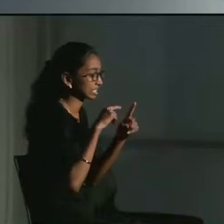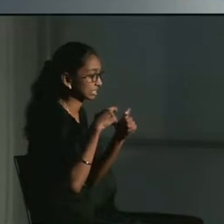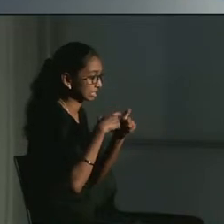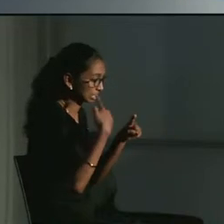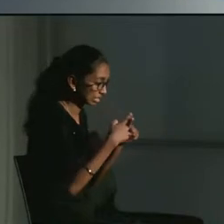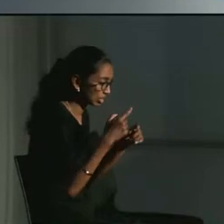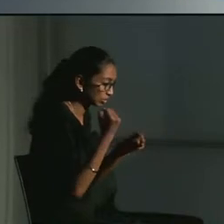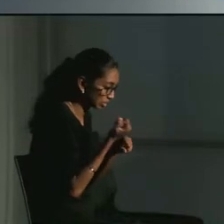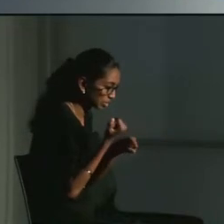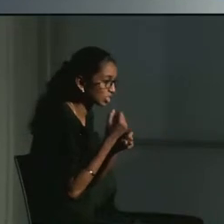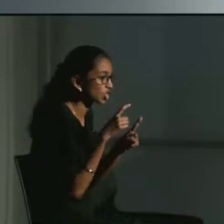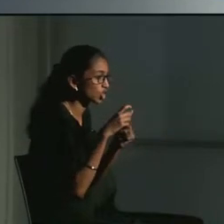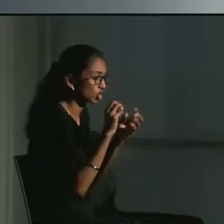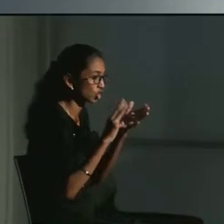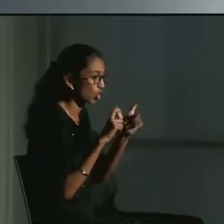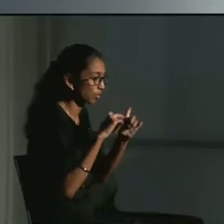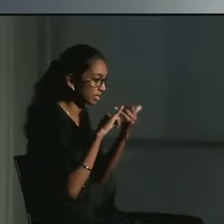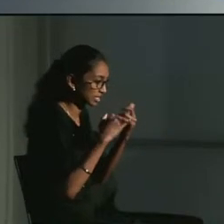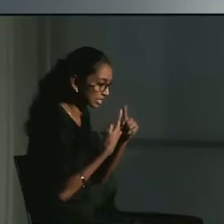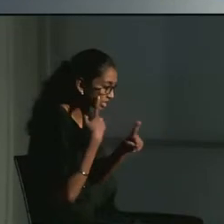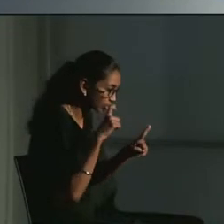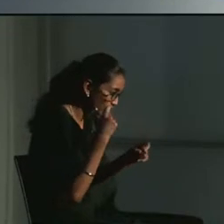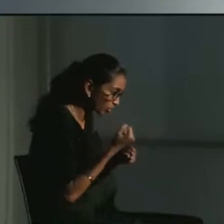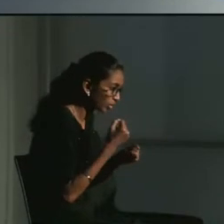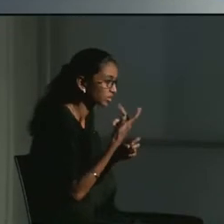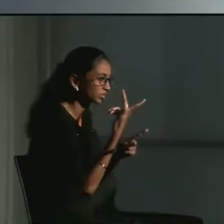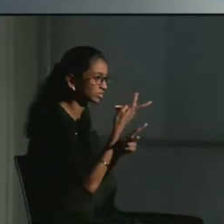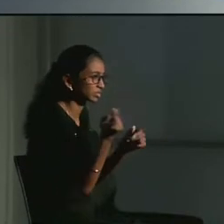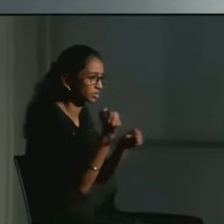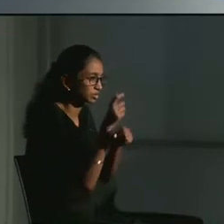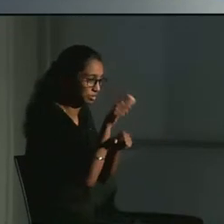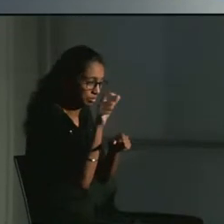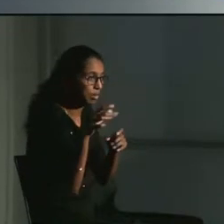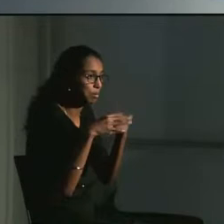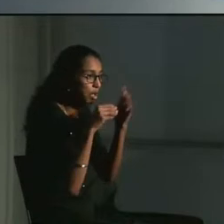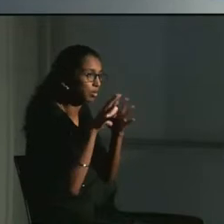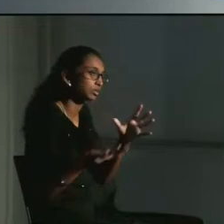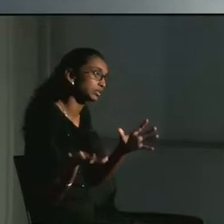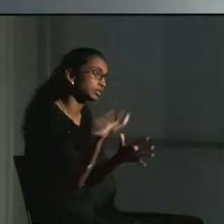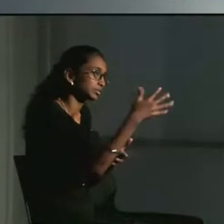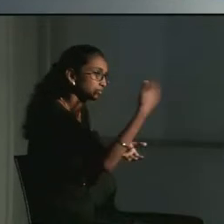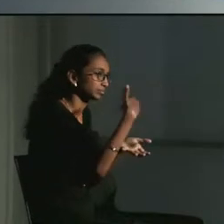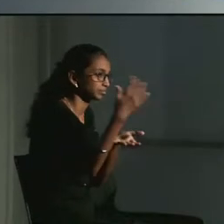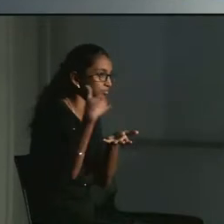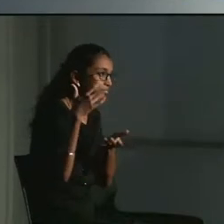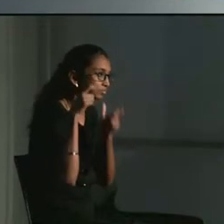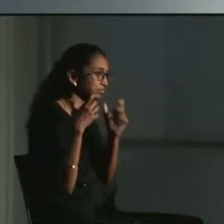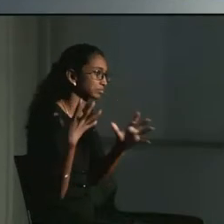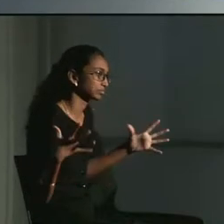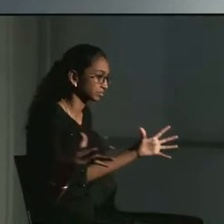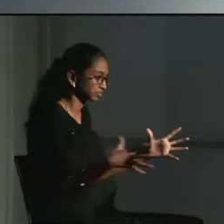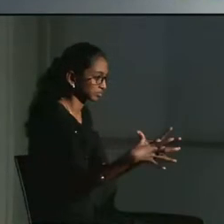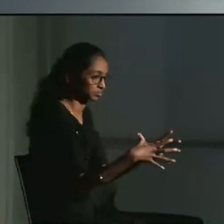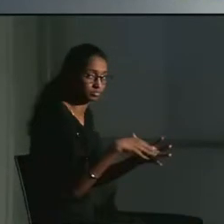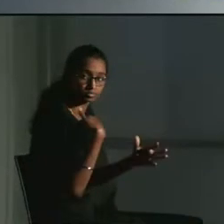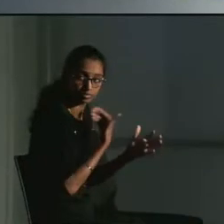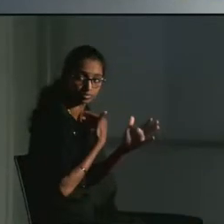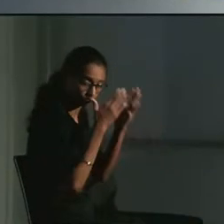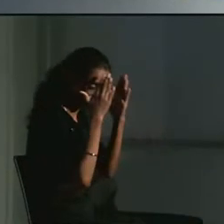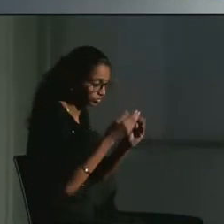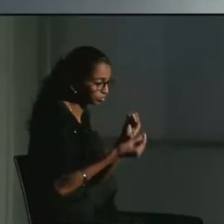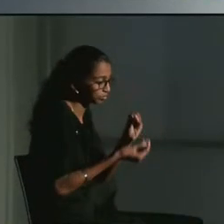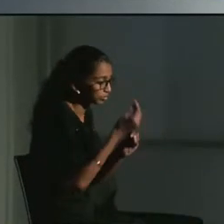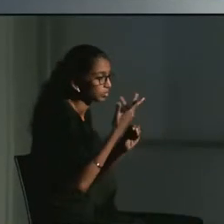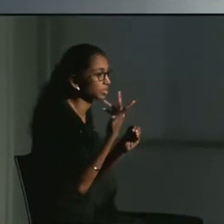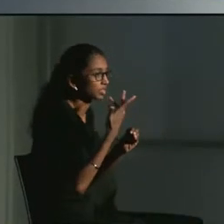domestic workers, garment workers, and power carmicas in Bangalore. So our work focused subsequently on also